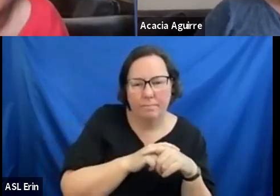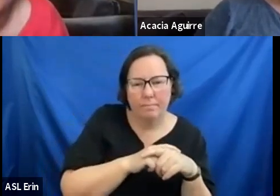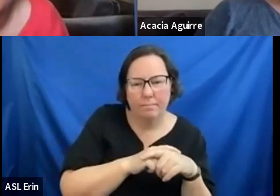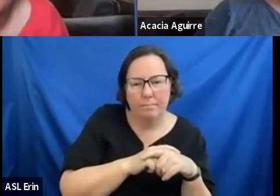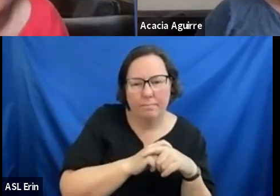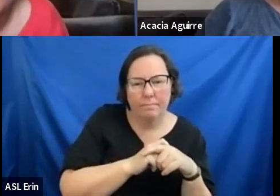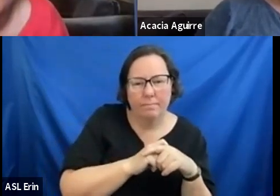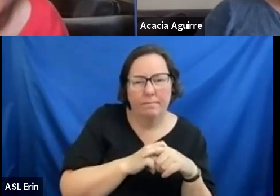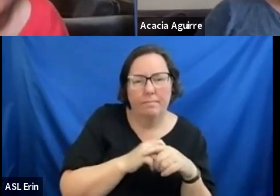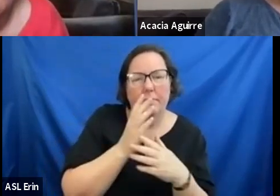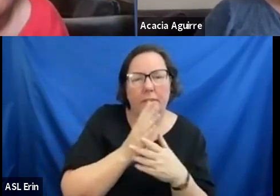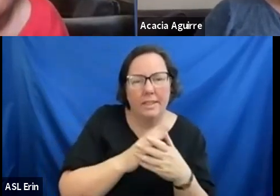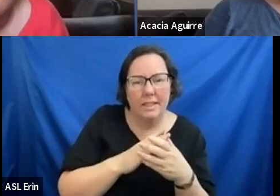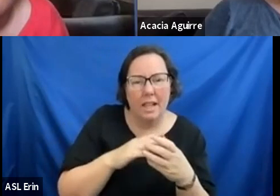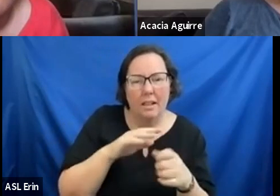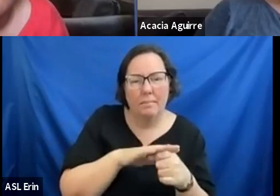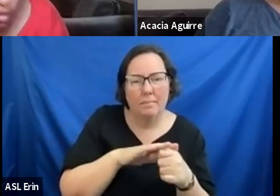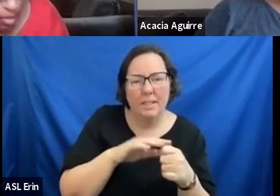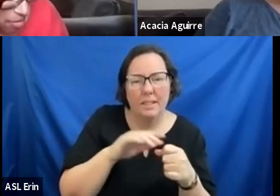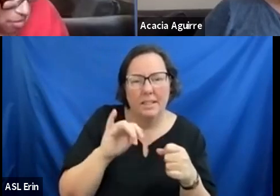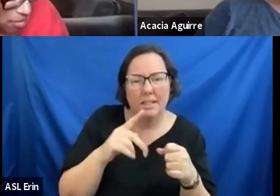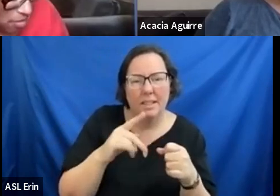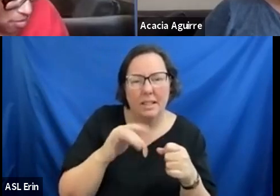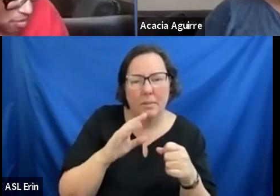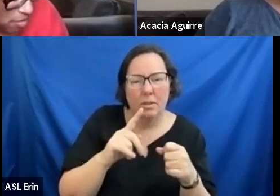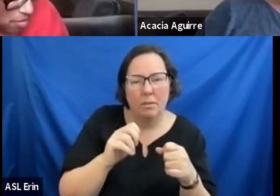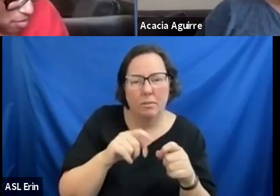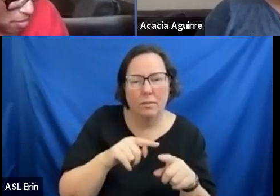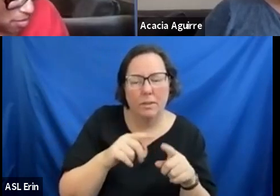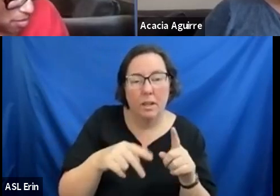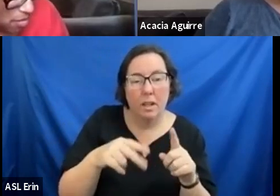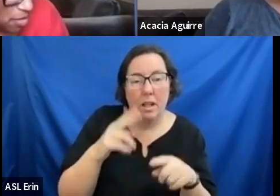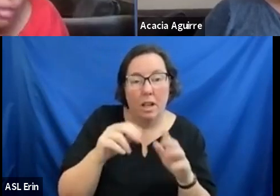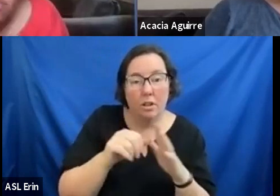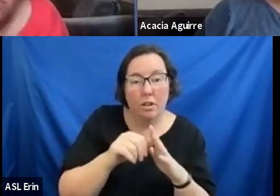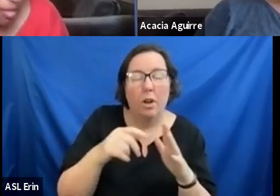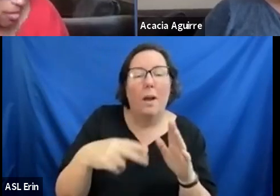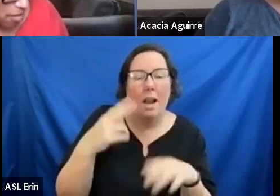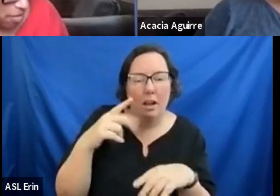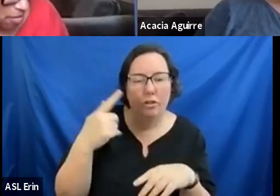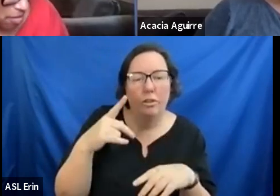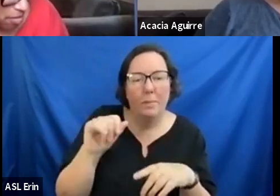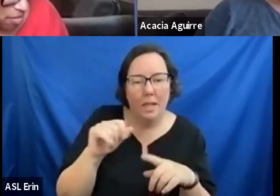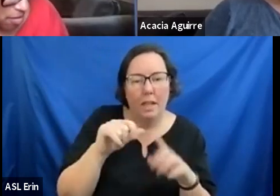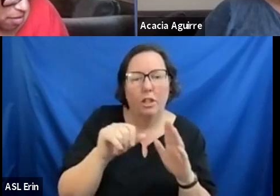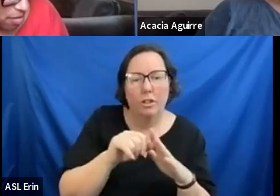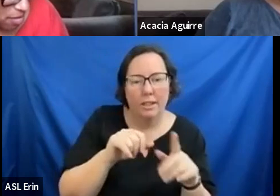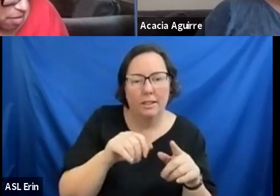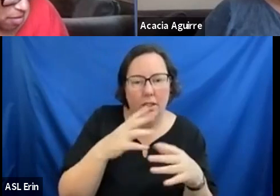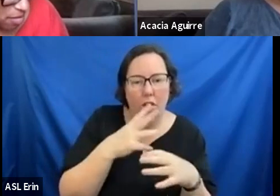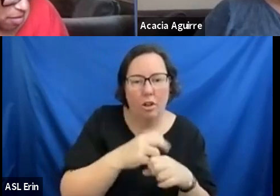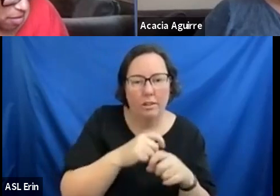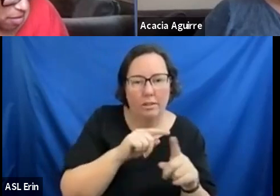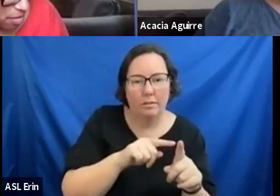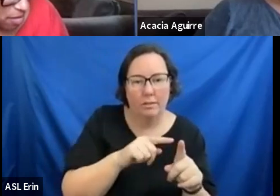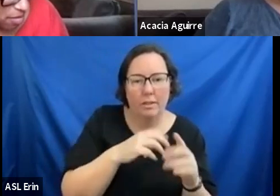there are zip codes where there are higher grades, so higher GPAs, are concentrated or